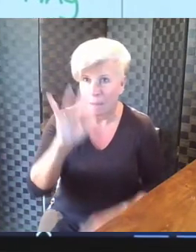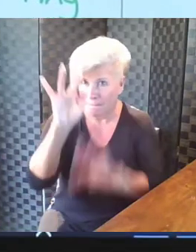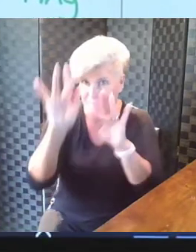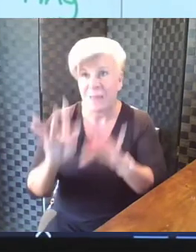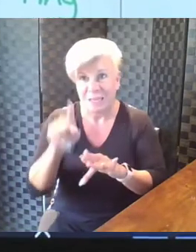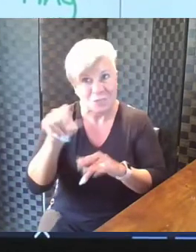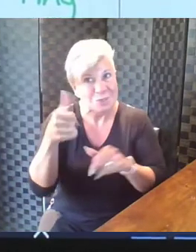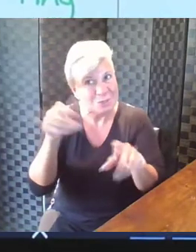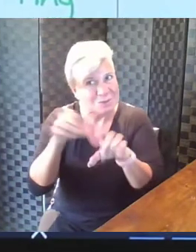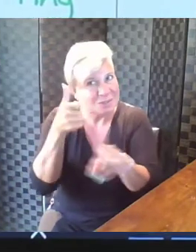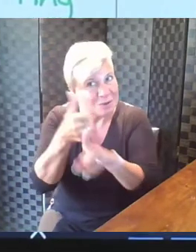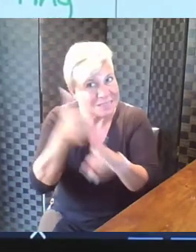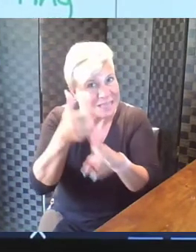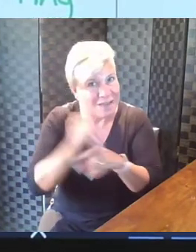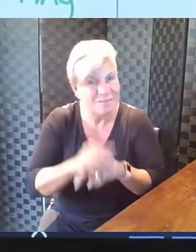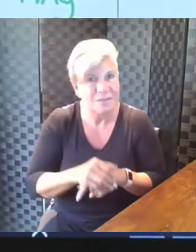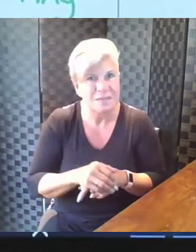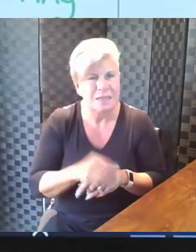give you, but there's a couple more.